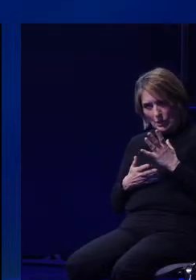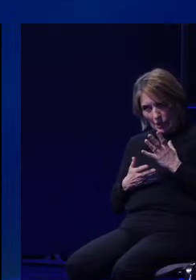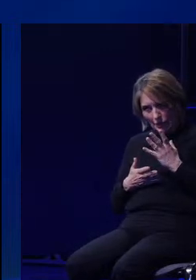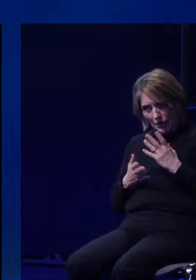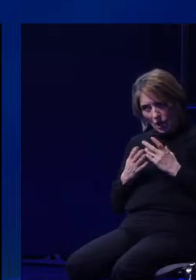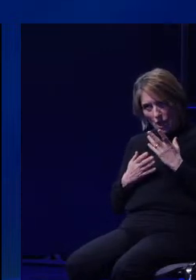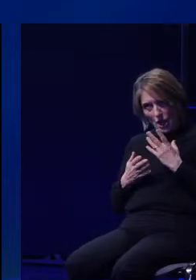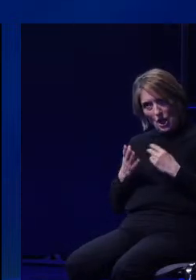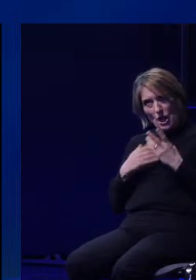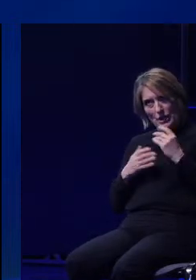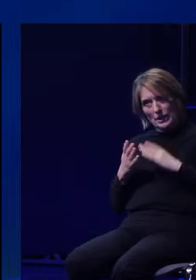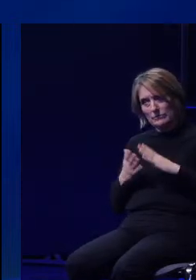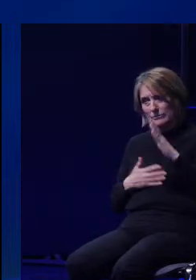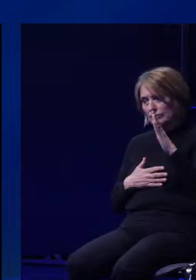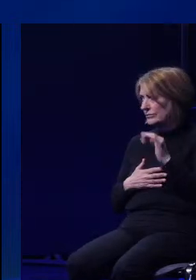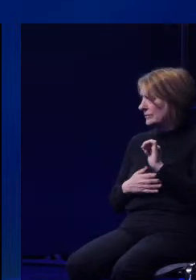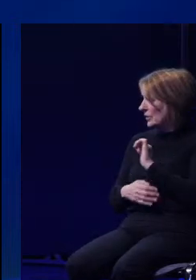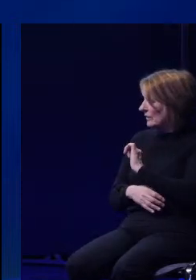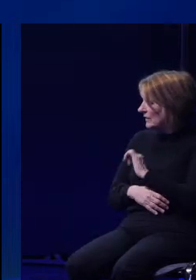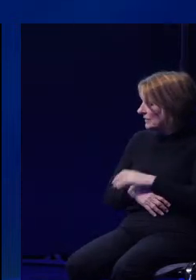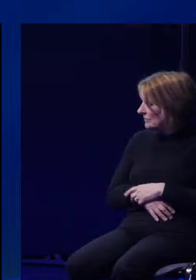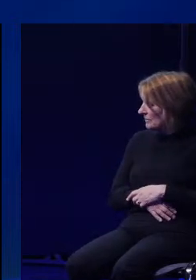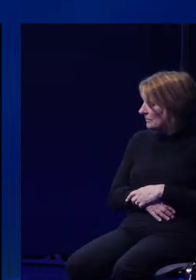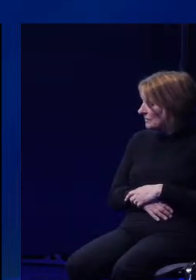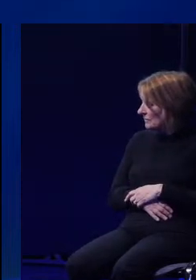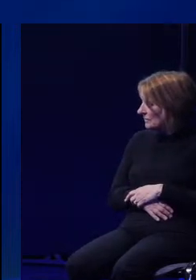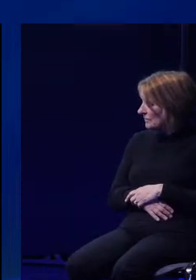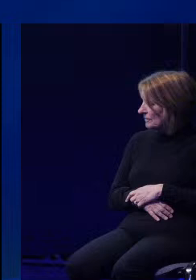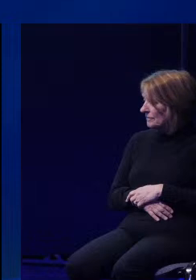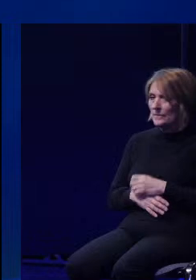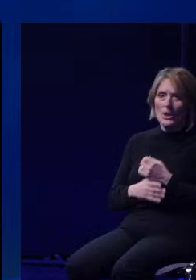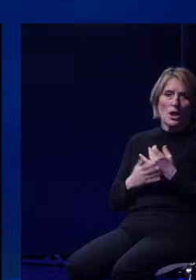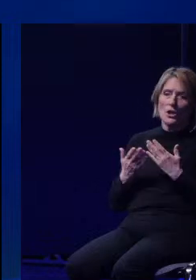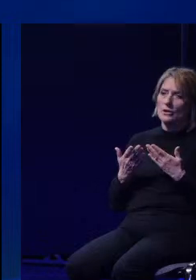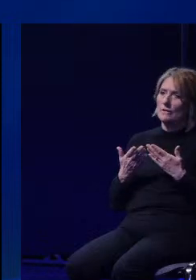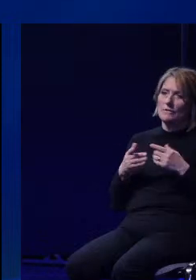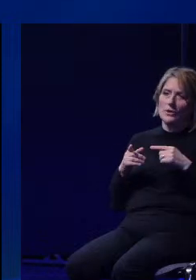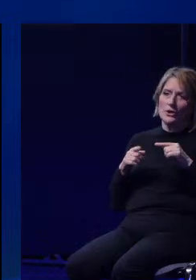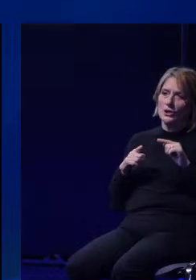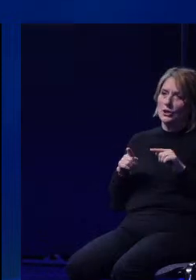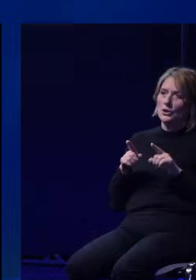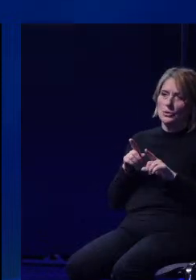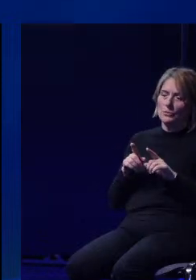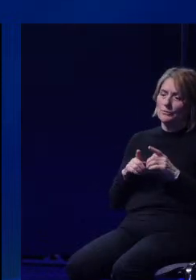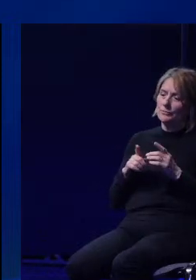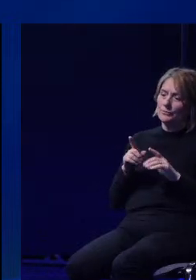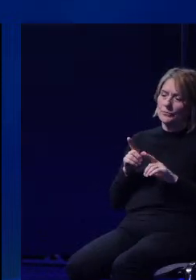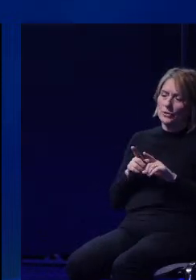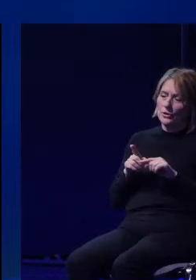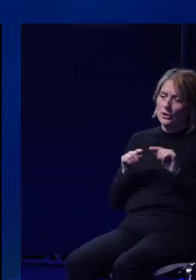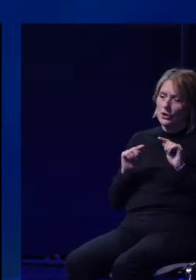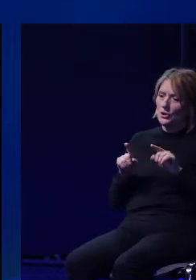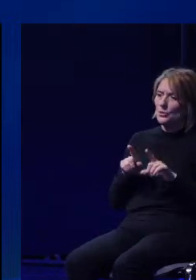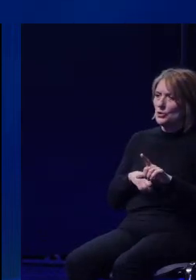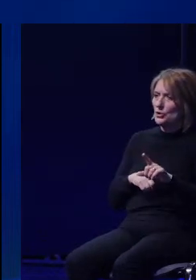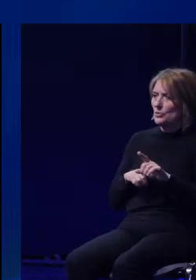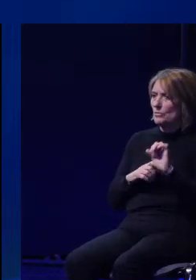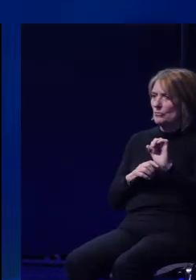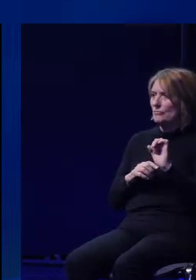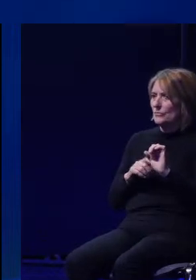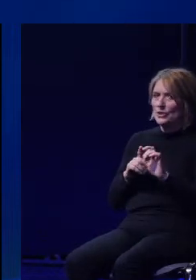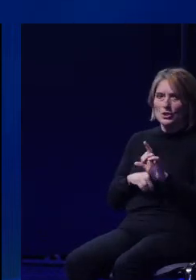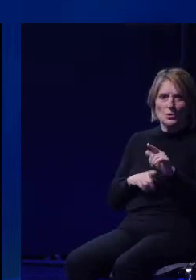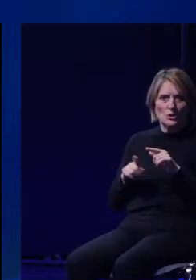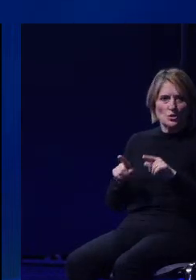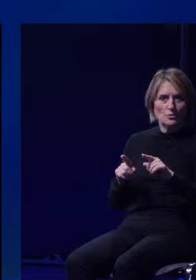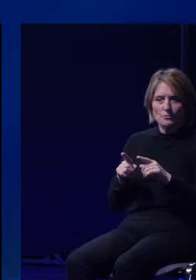of Blender. There's a lot of YouTube resource out there. There you go. Hell of a lot. So